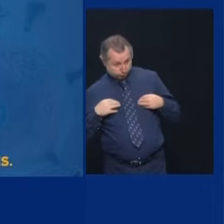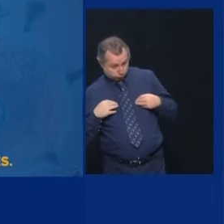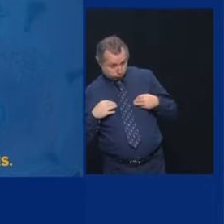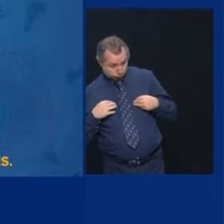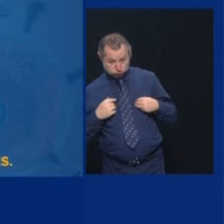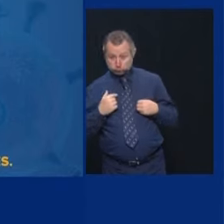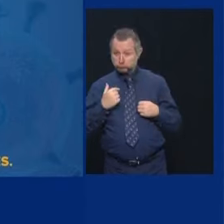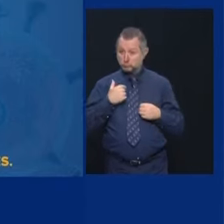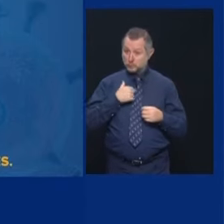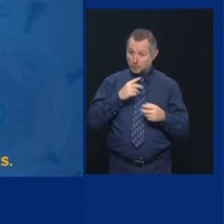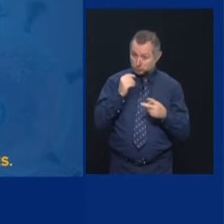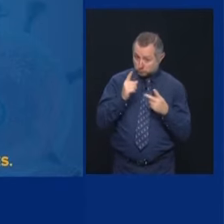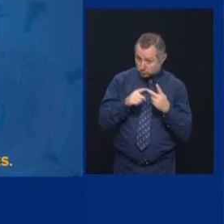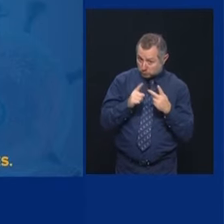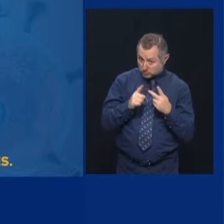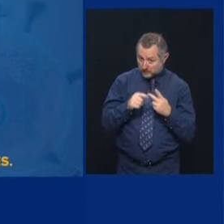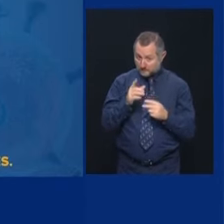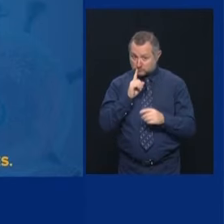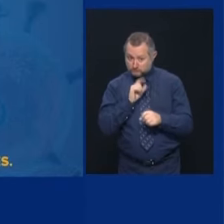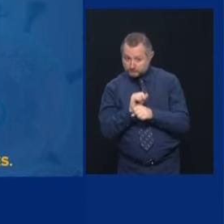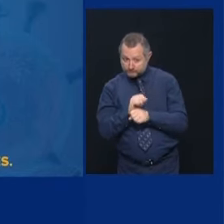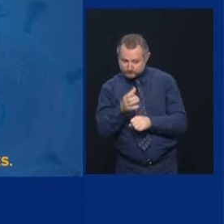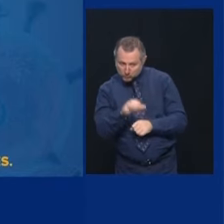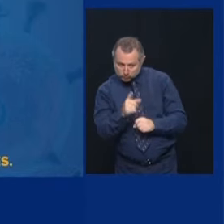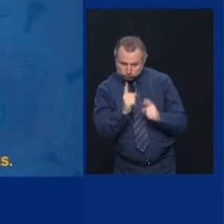we have the ability to enforce,